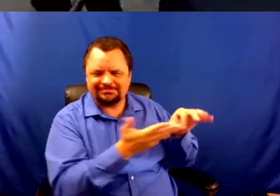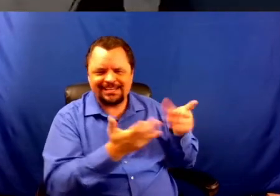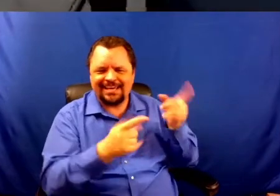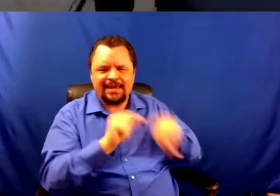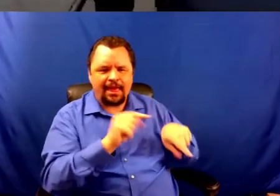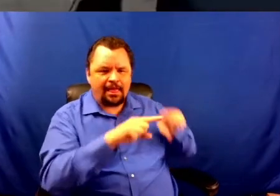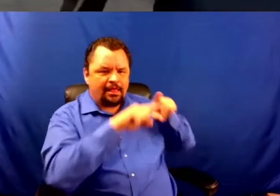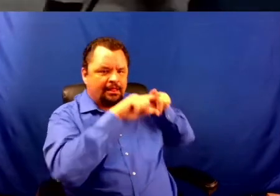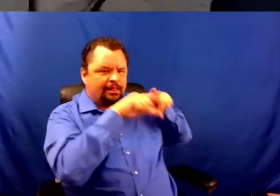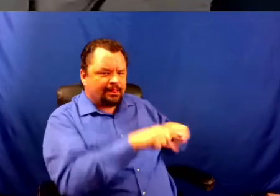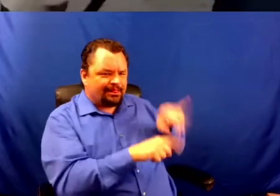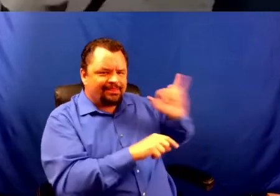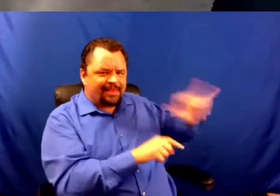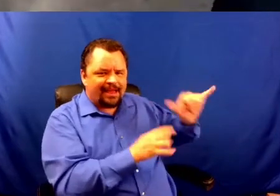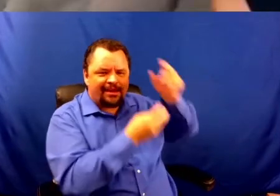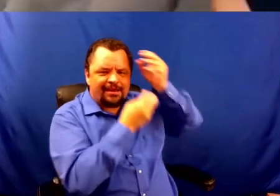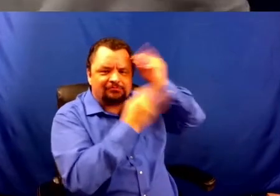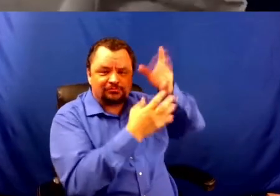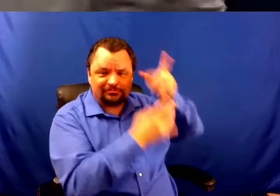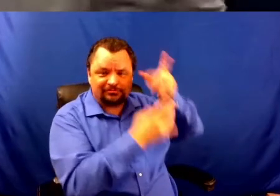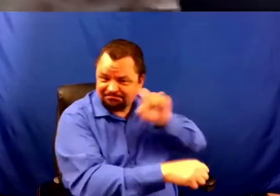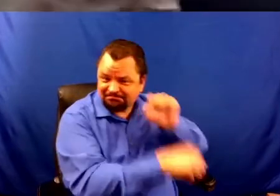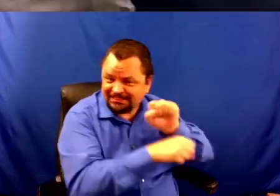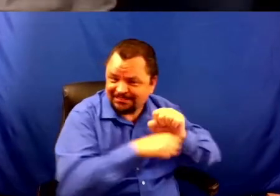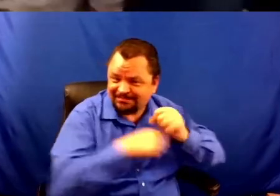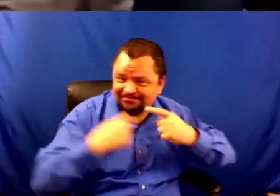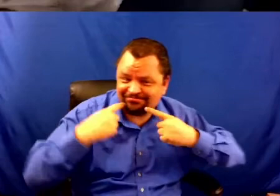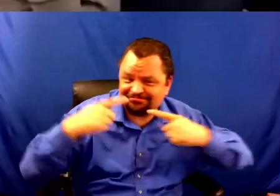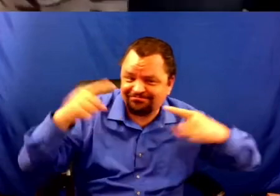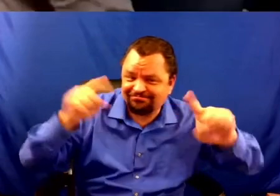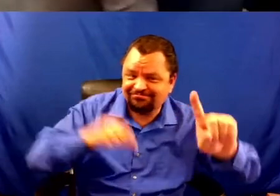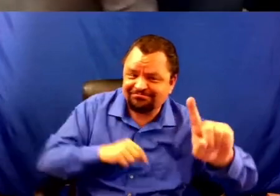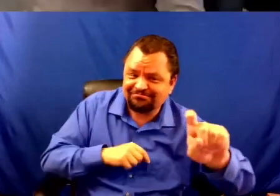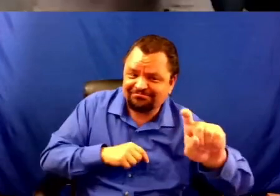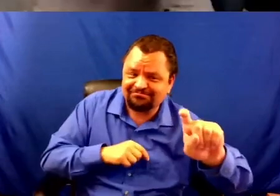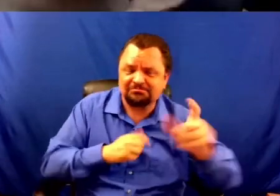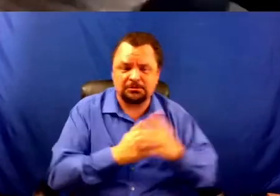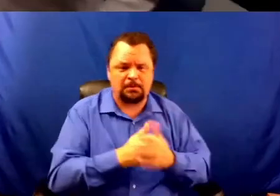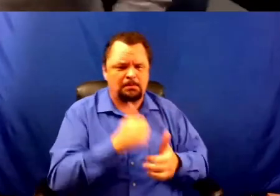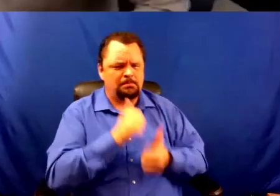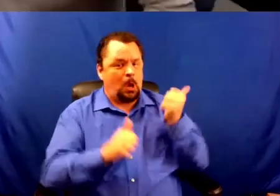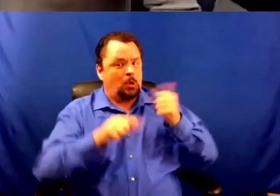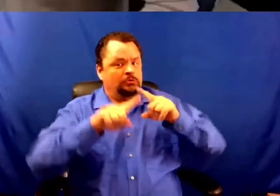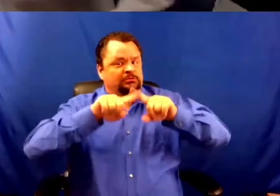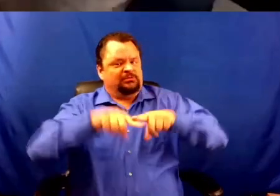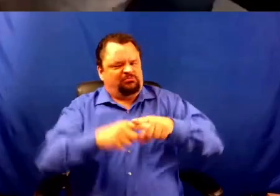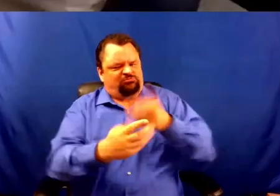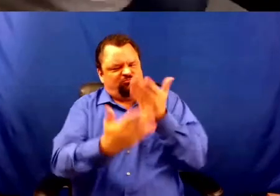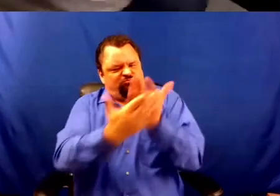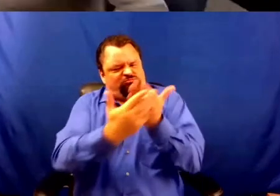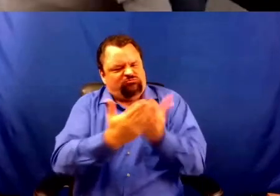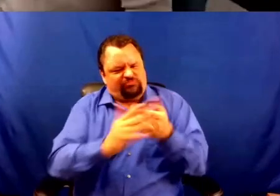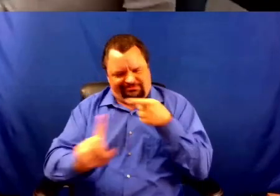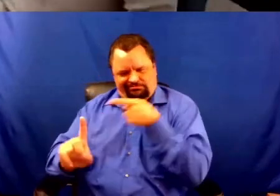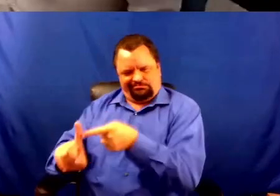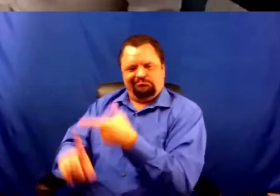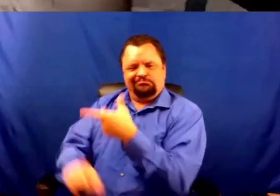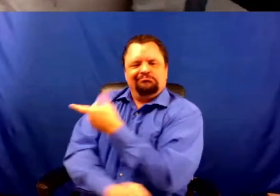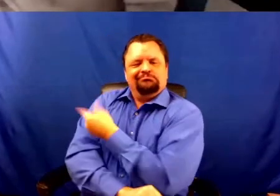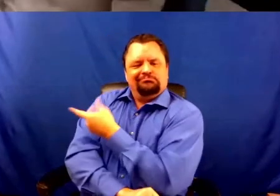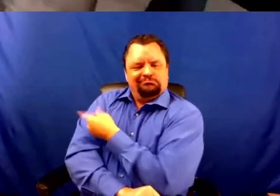count on there being effective immunity. The most effective immunity is from vaccine, and it is